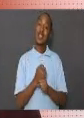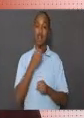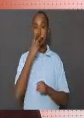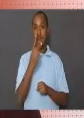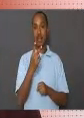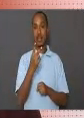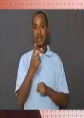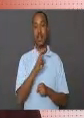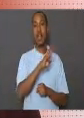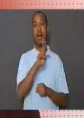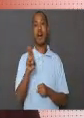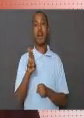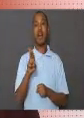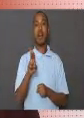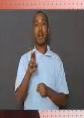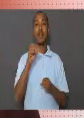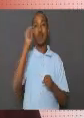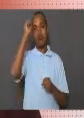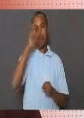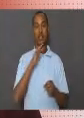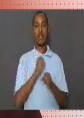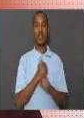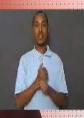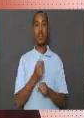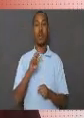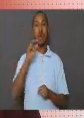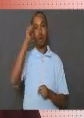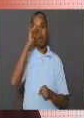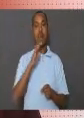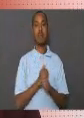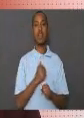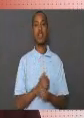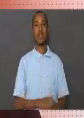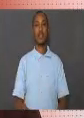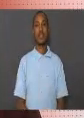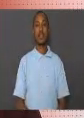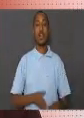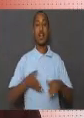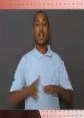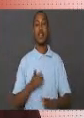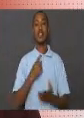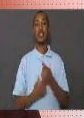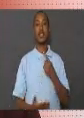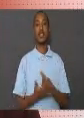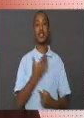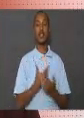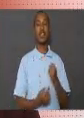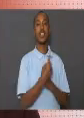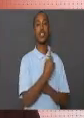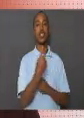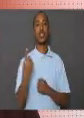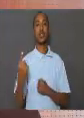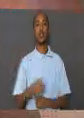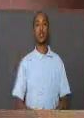implies that they are artificial or man-made. Let us discuss each.